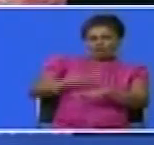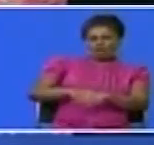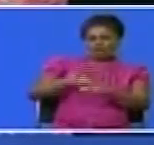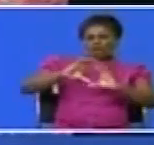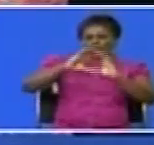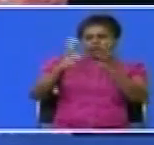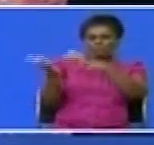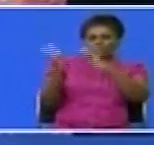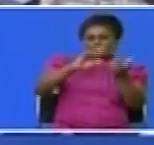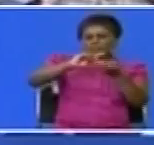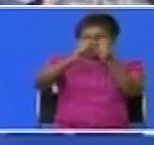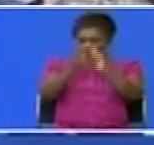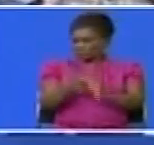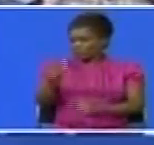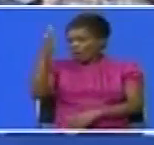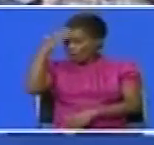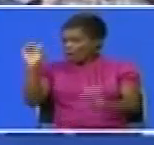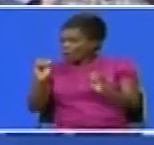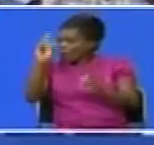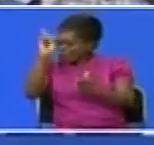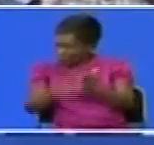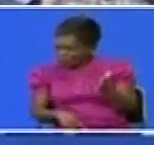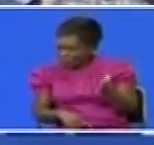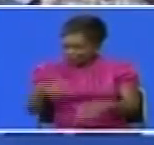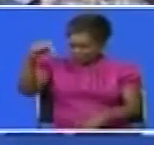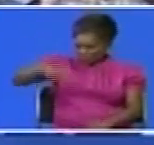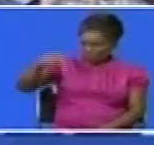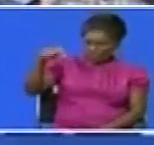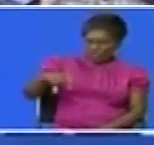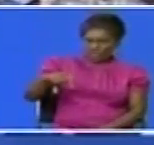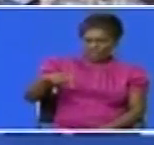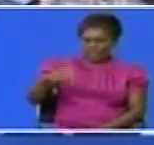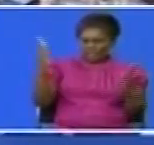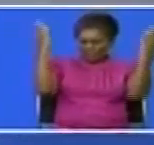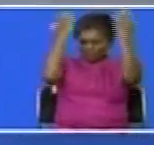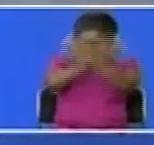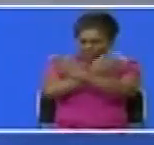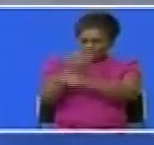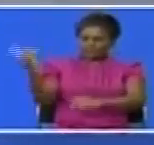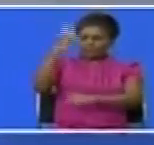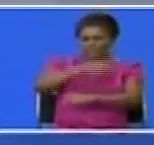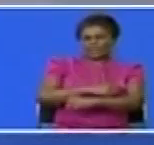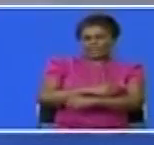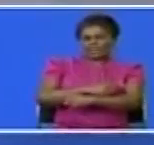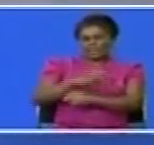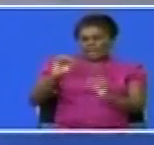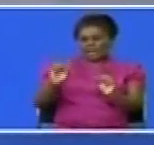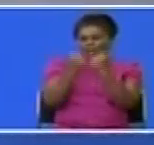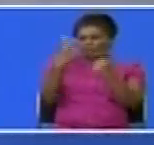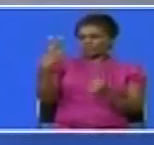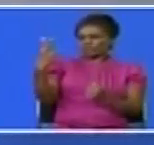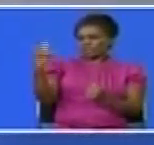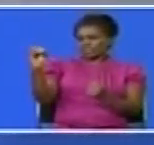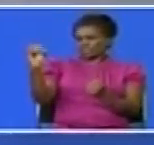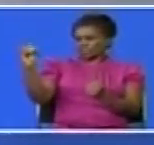climate change. What you may not be aware of is that today is Earth Hour Day, a day first marked in